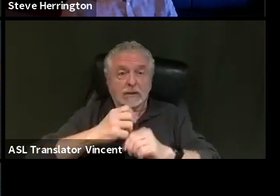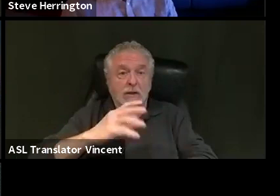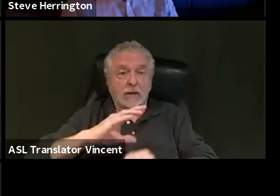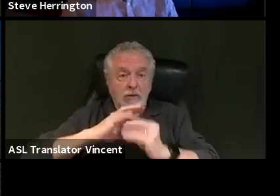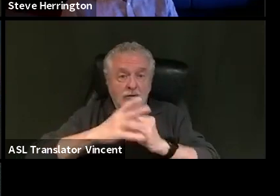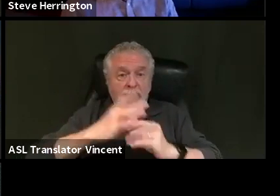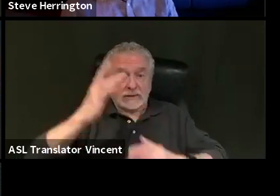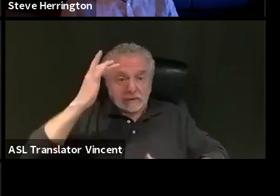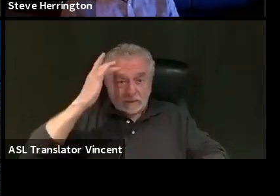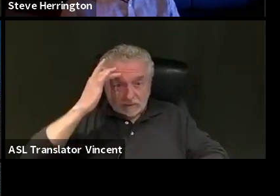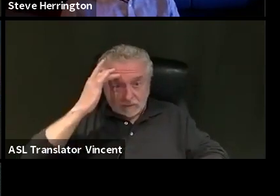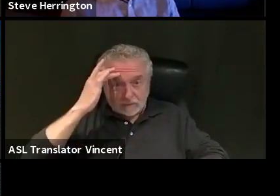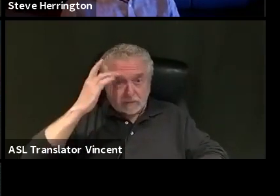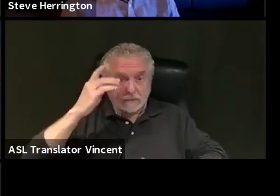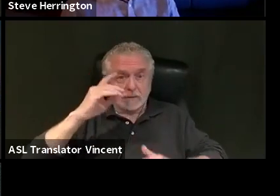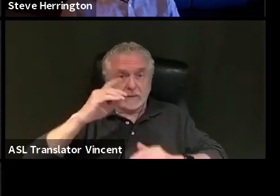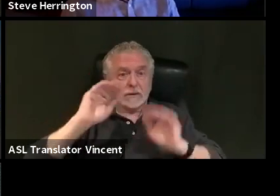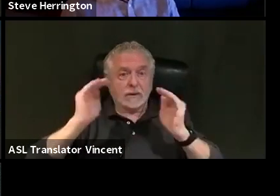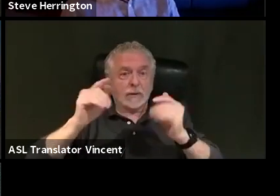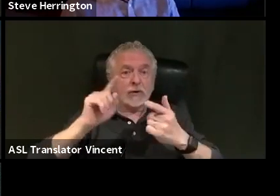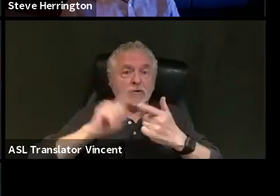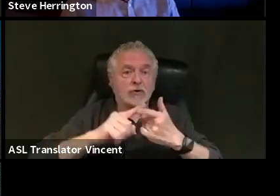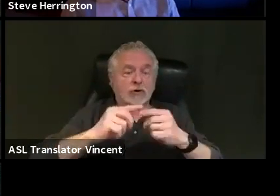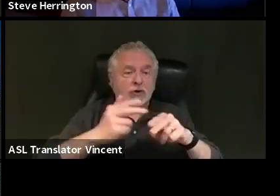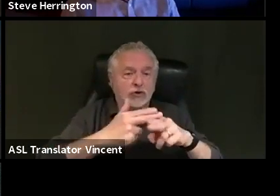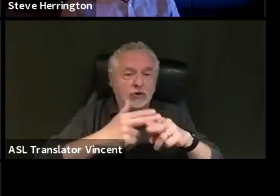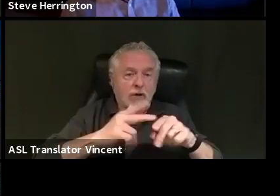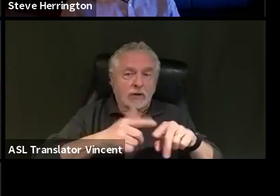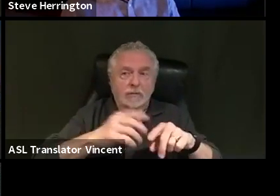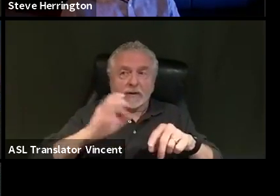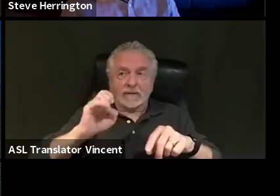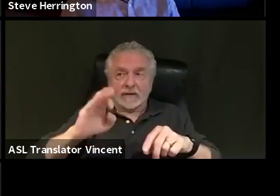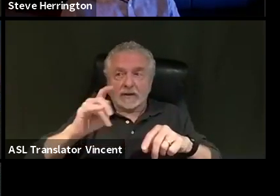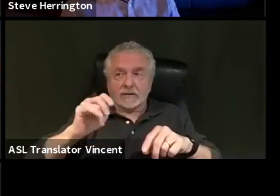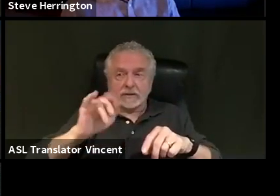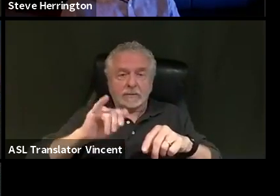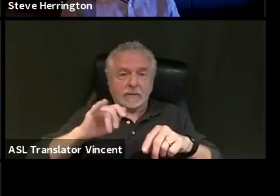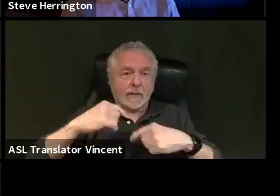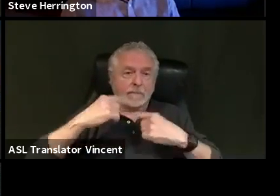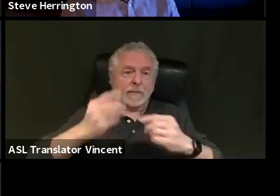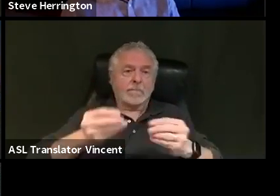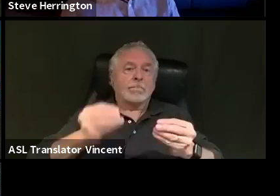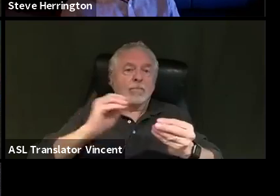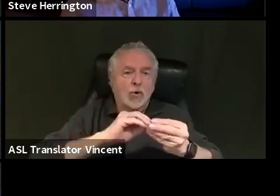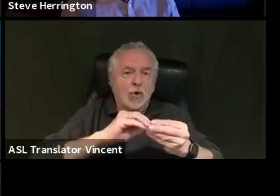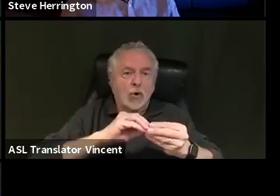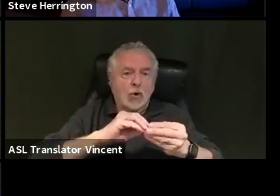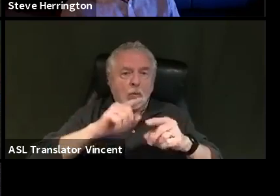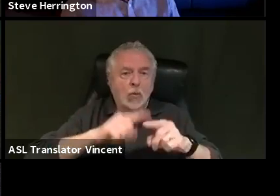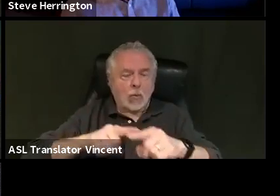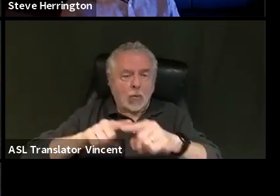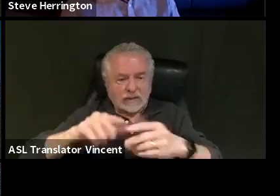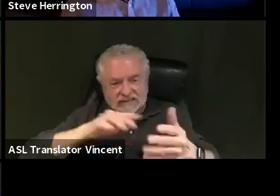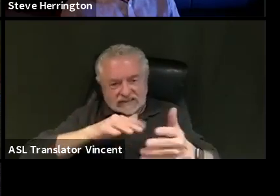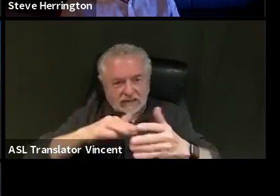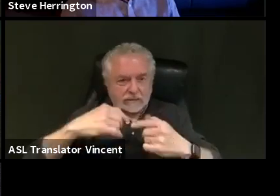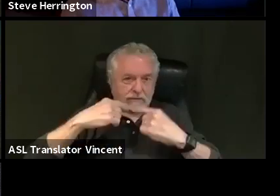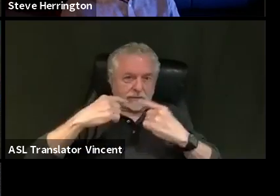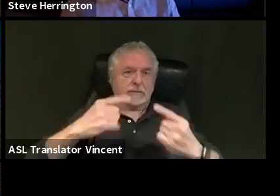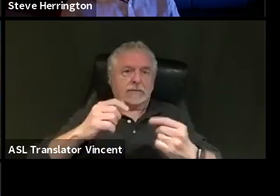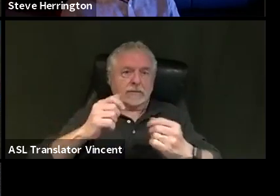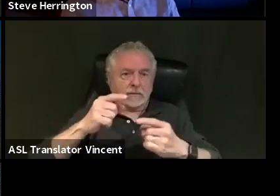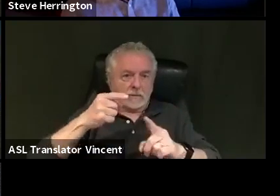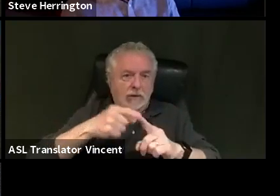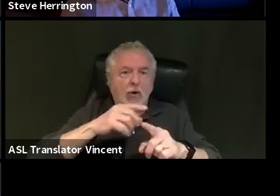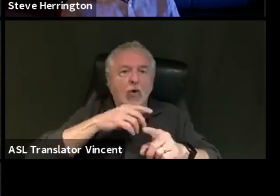coronavirus disease compared to short-term and long-term effects of something that's been more reliably studied at this point,